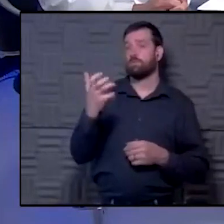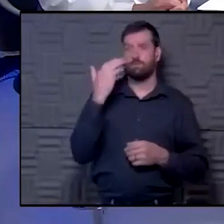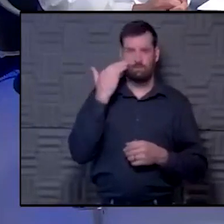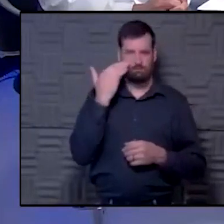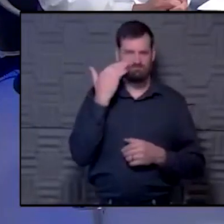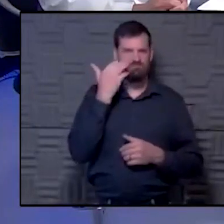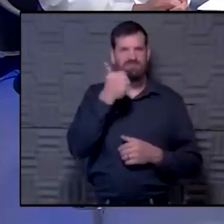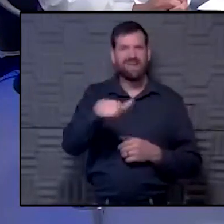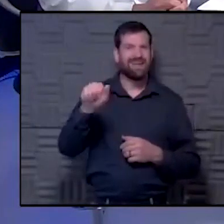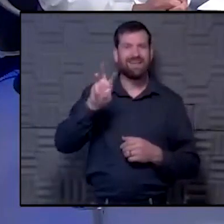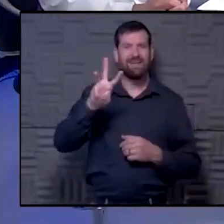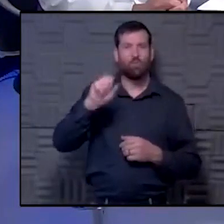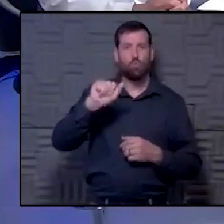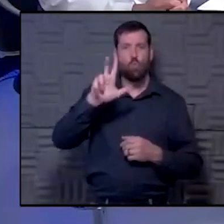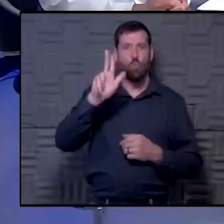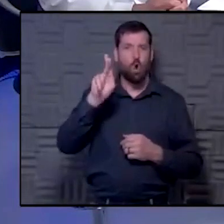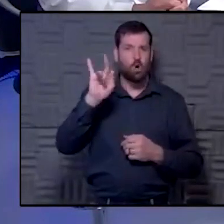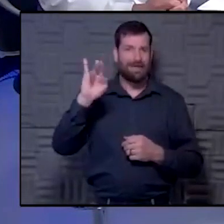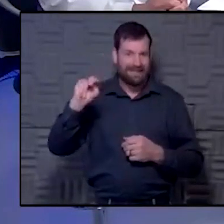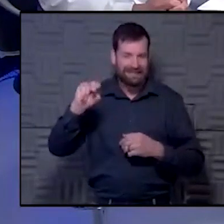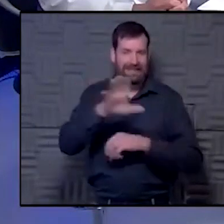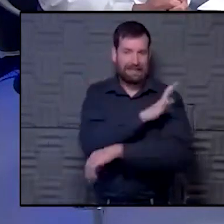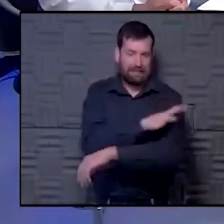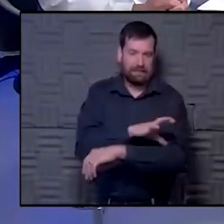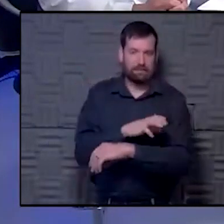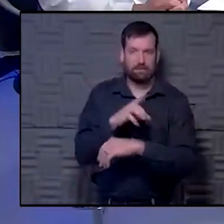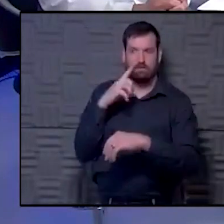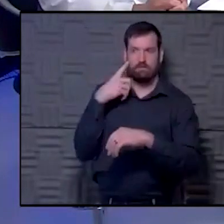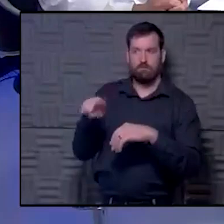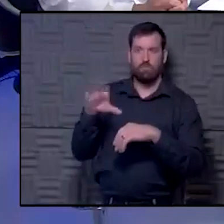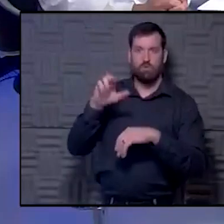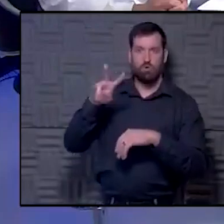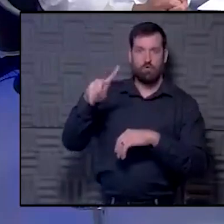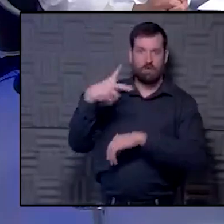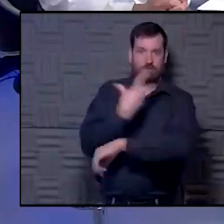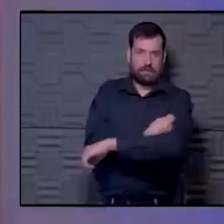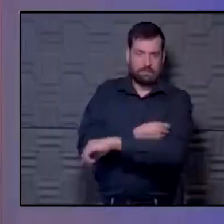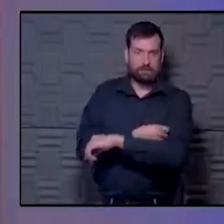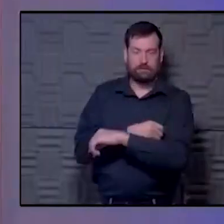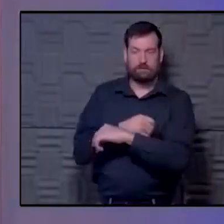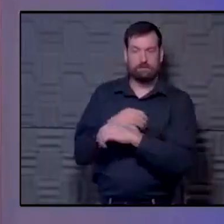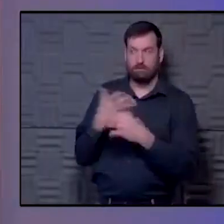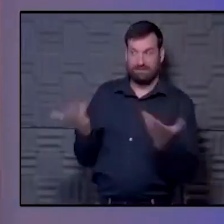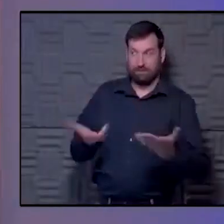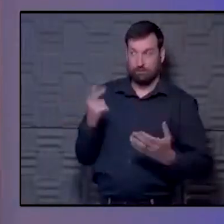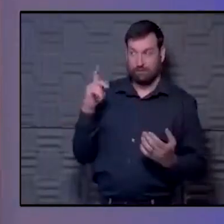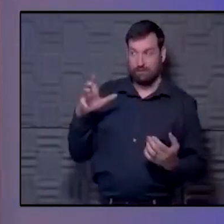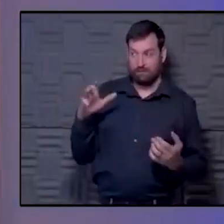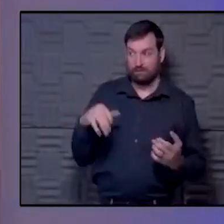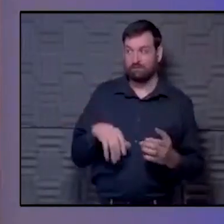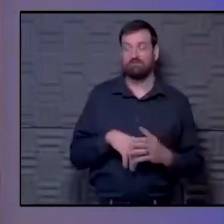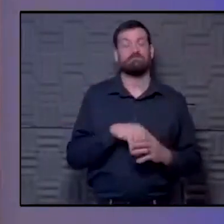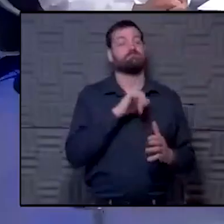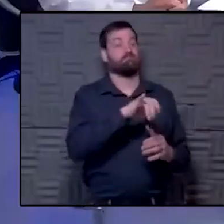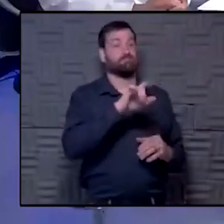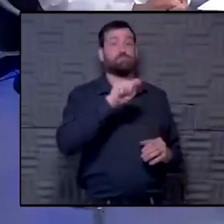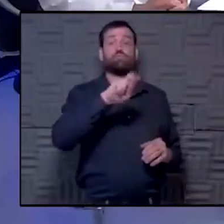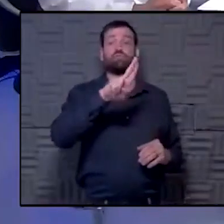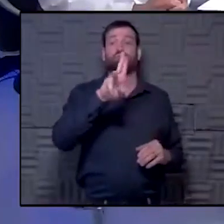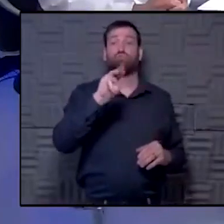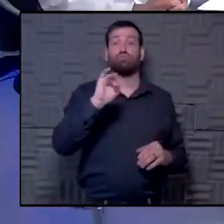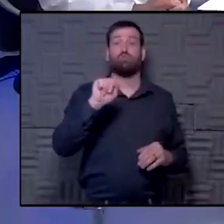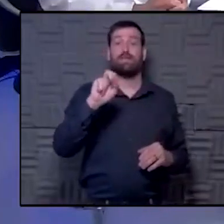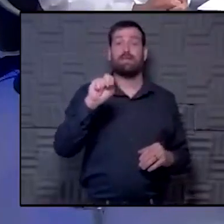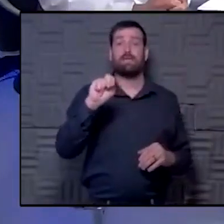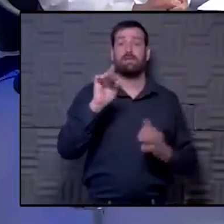any walk-in clinics for COVID vaccination in the KC metro area? I'm going to have to defer to Dr. Size Truman and Medical Dr. Center. Hawkinson. Yeah,